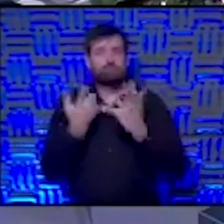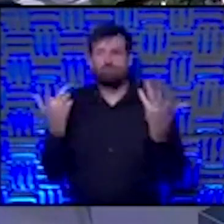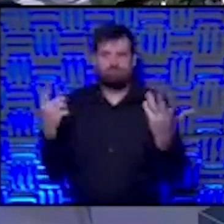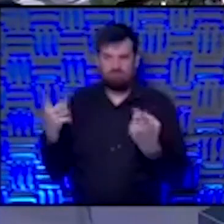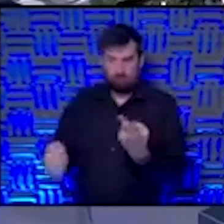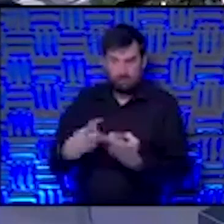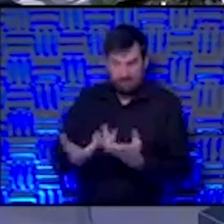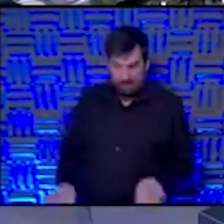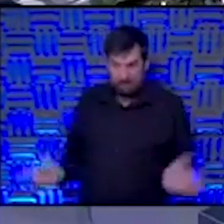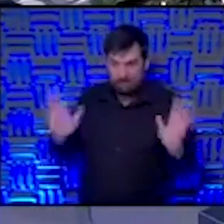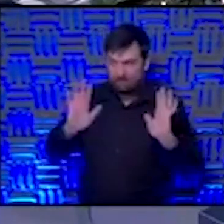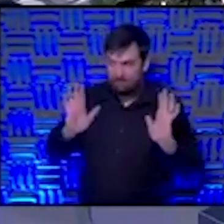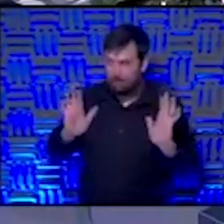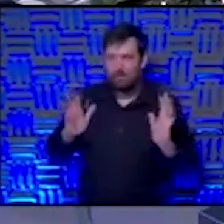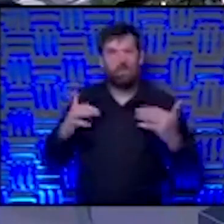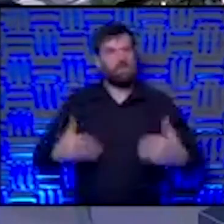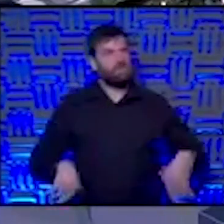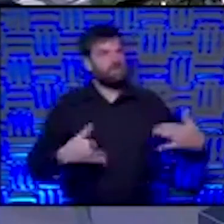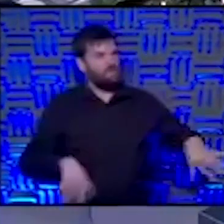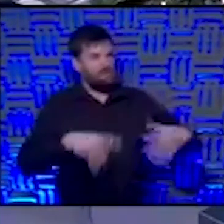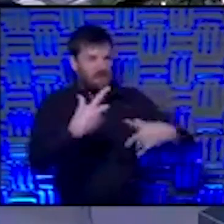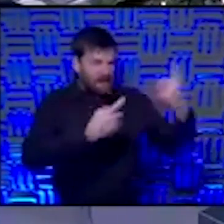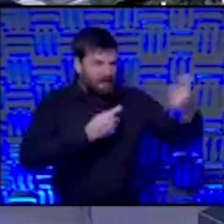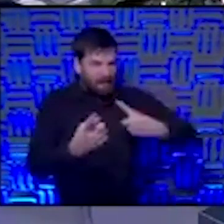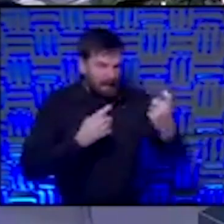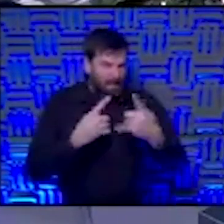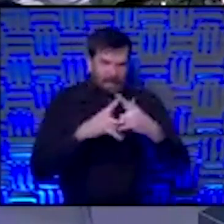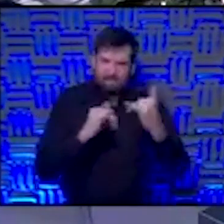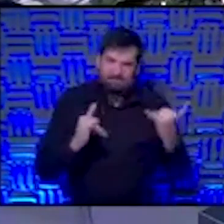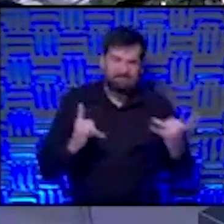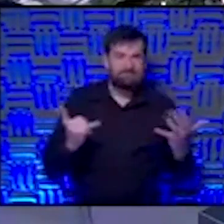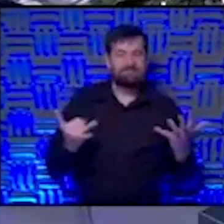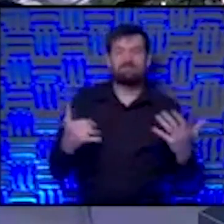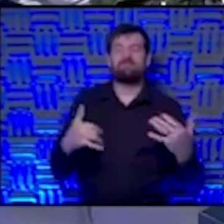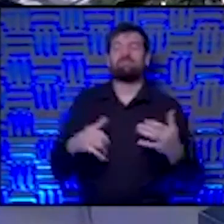done? Oh, that's a lot of questions all at once. Okay, so,